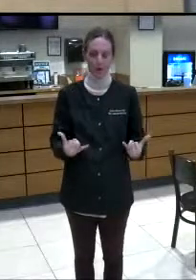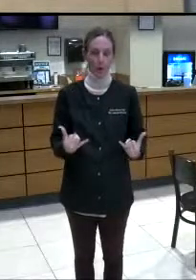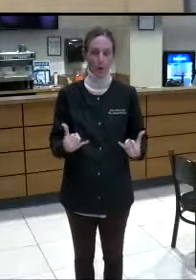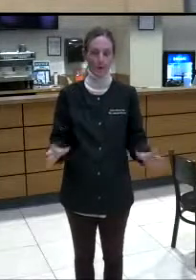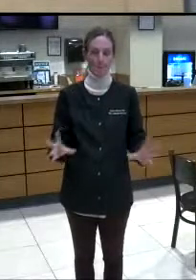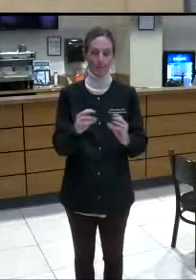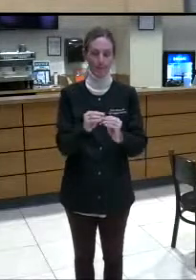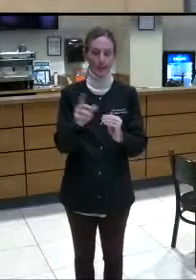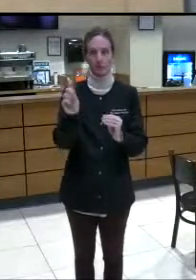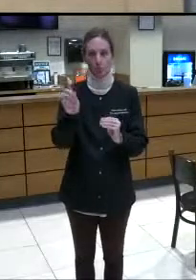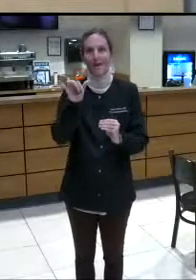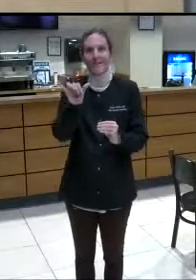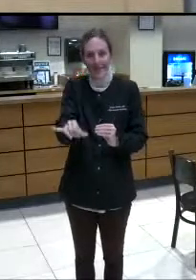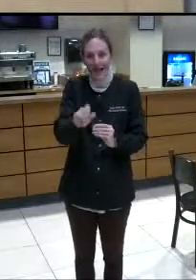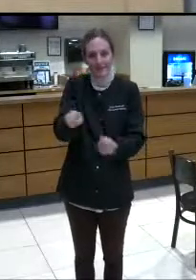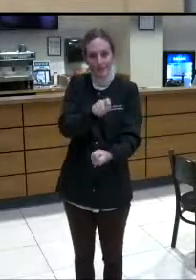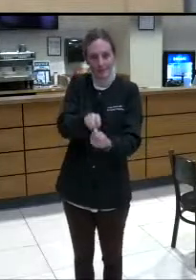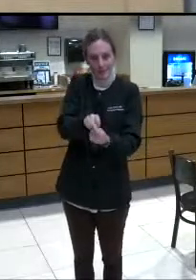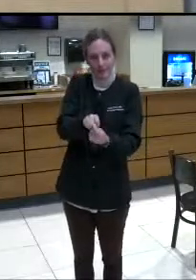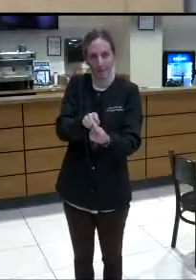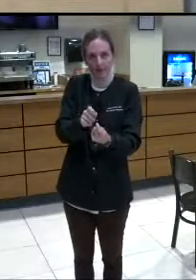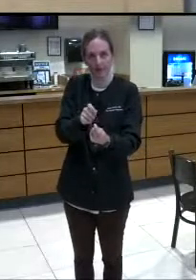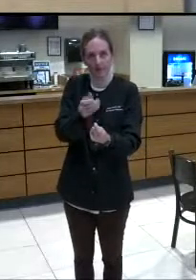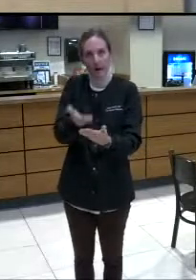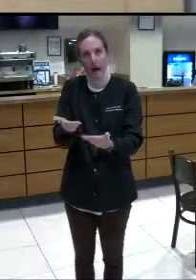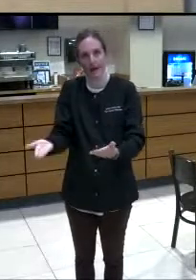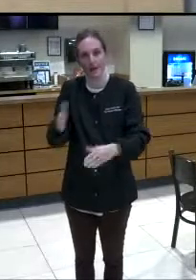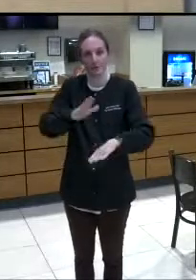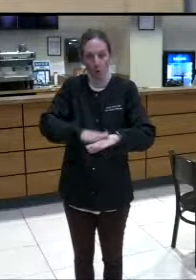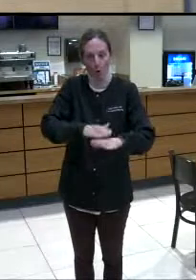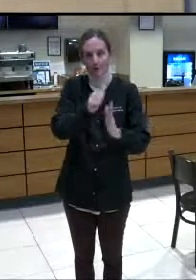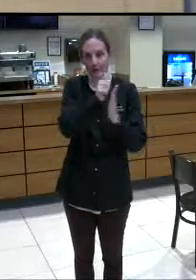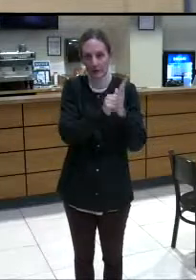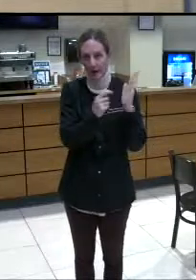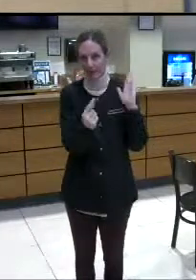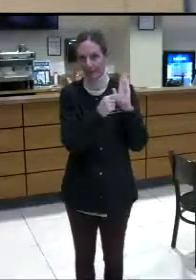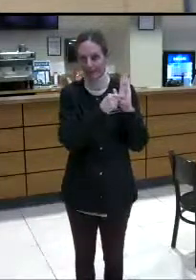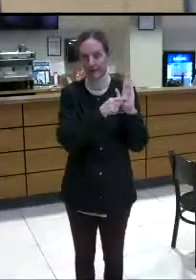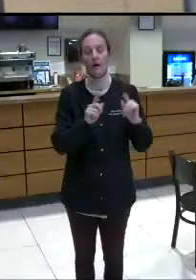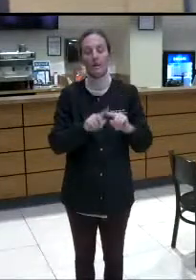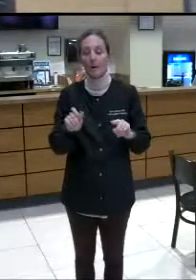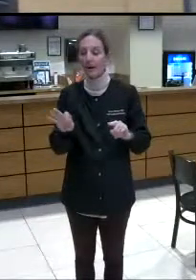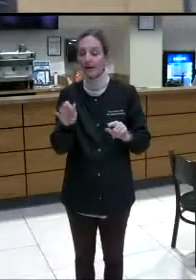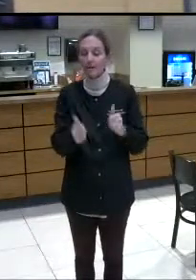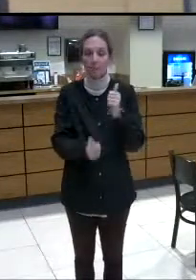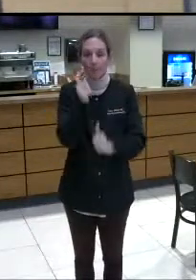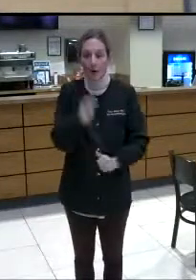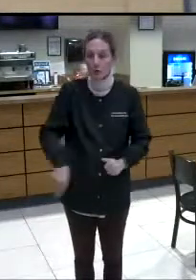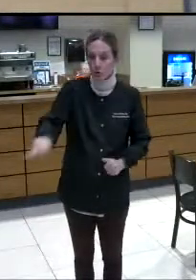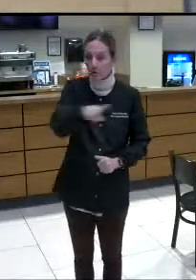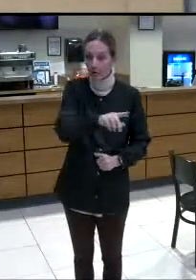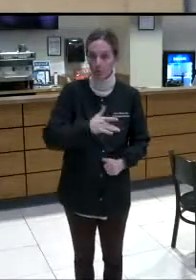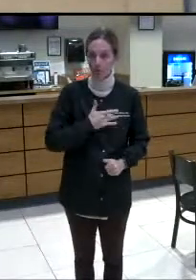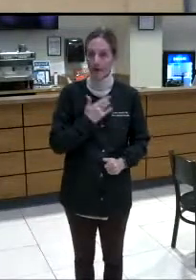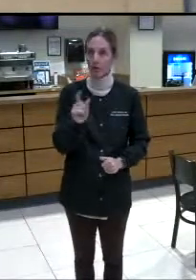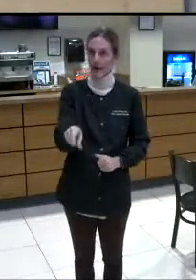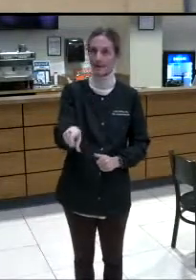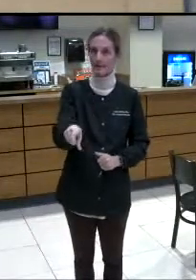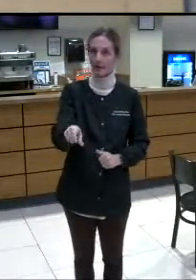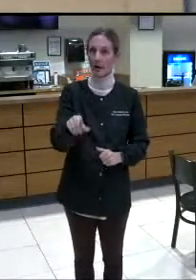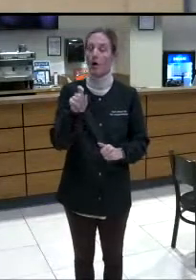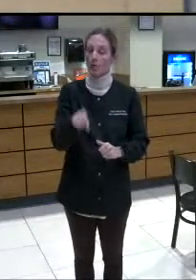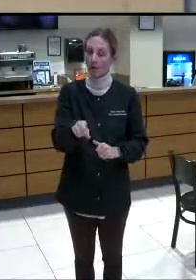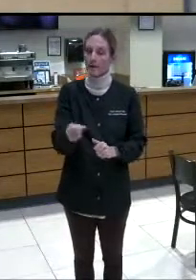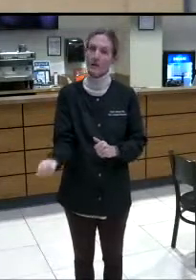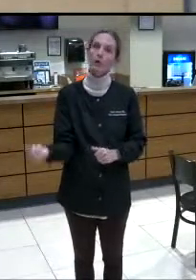that particular item is on the agenda. But if the board feels, majority of the board feels that that is necessary to go back and